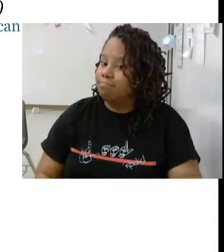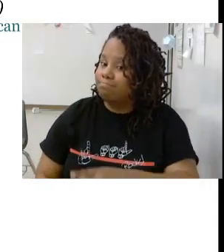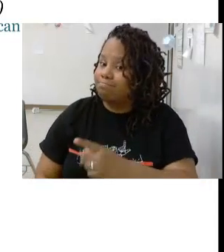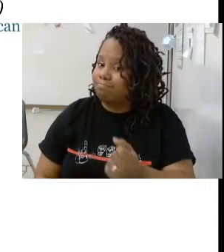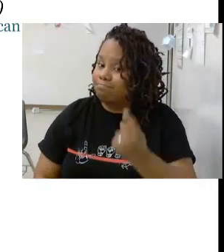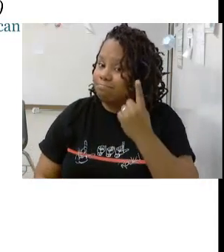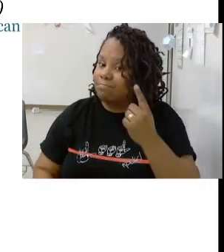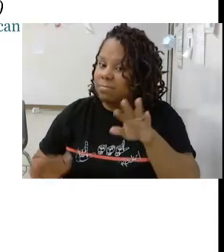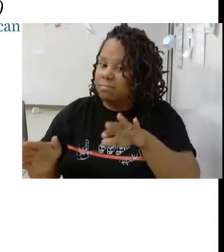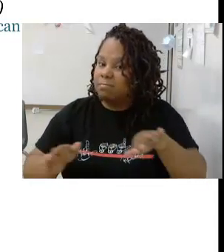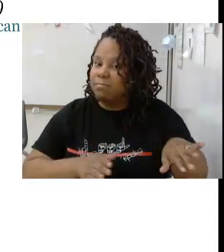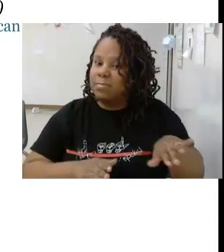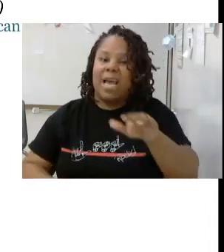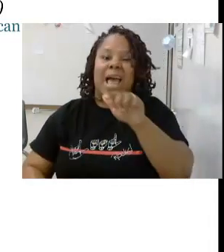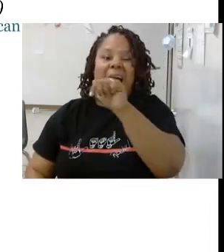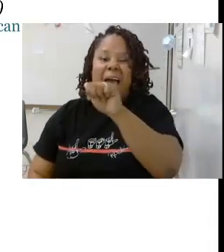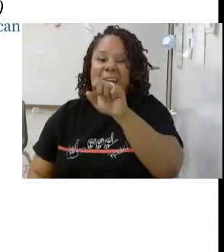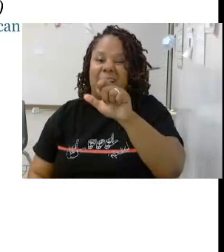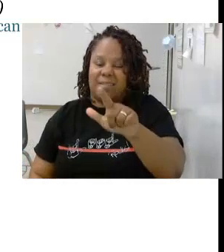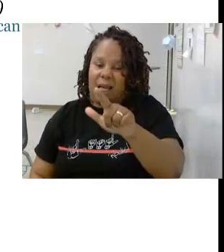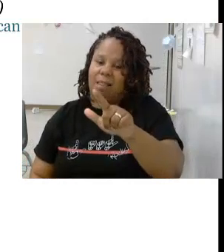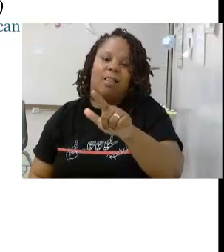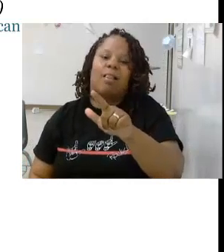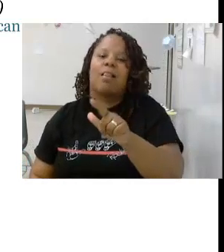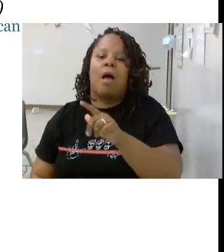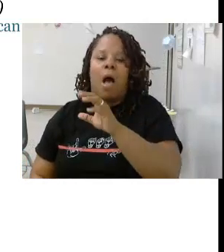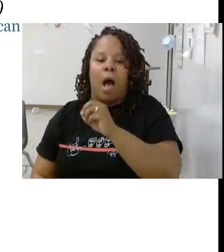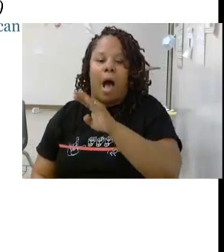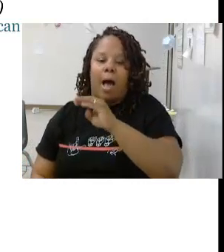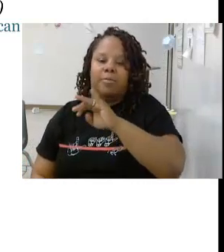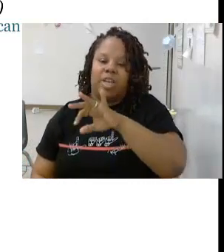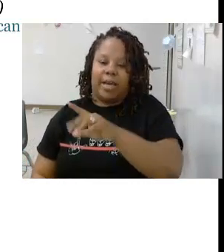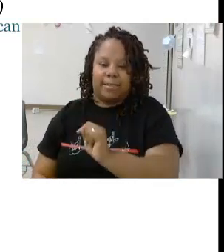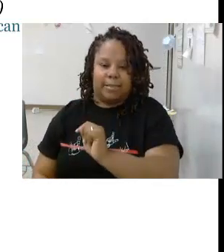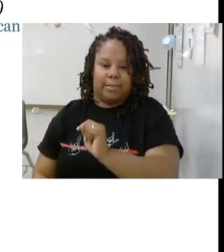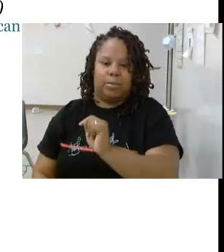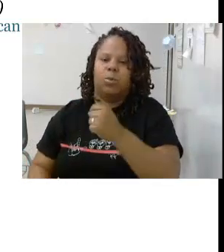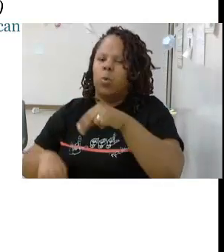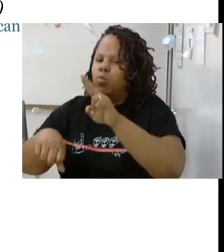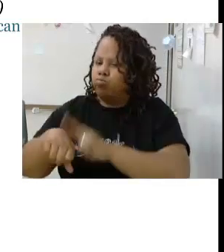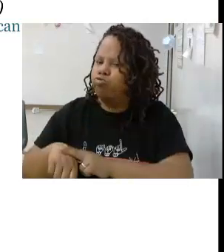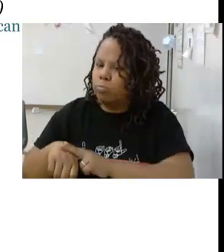sentence. But when we're talking about genealogy,